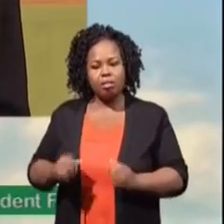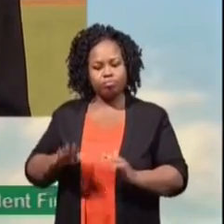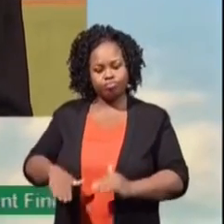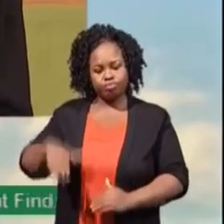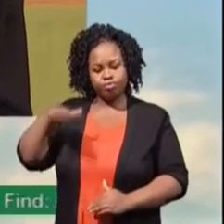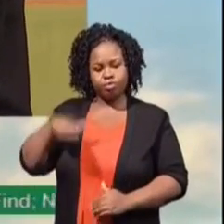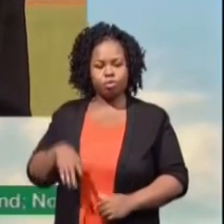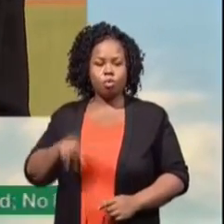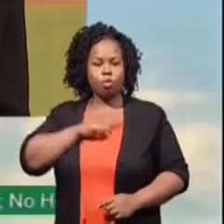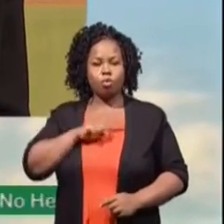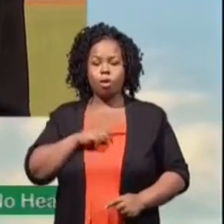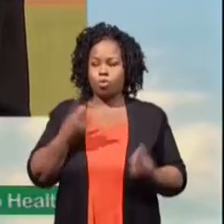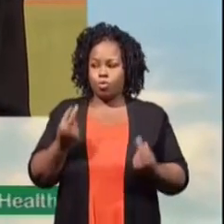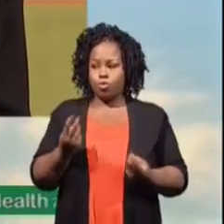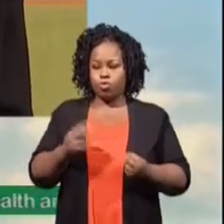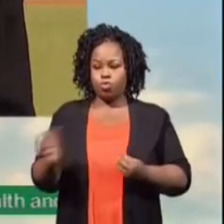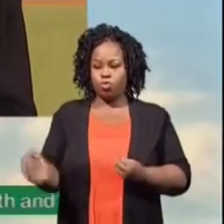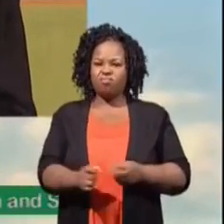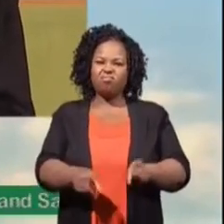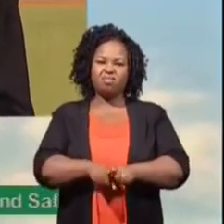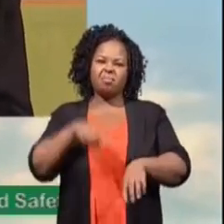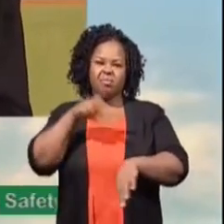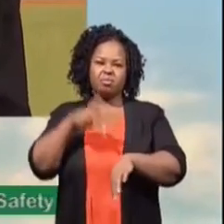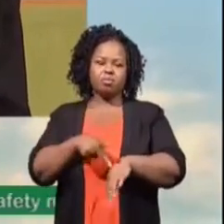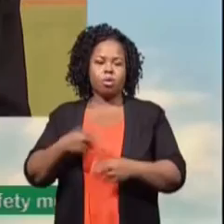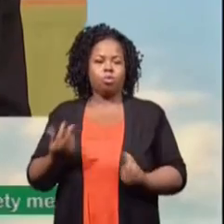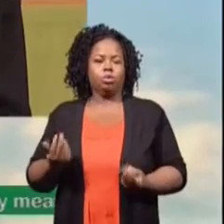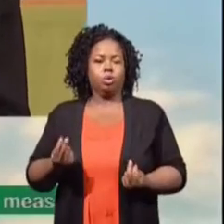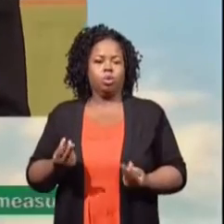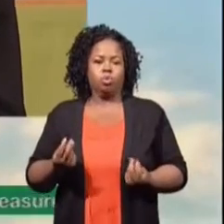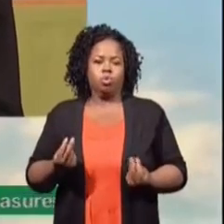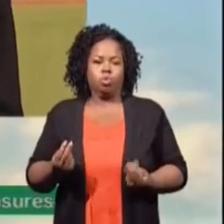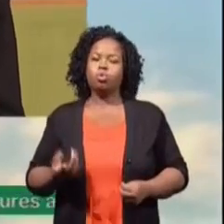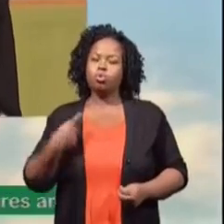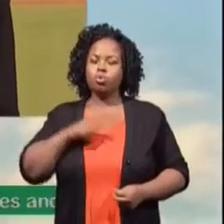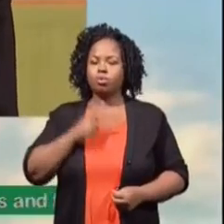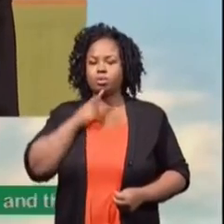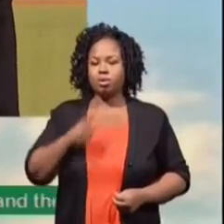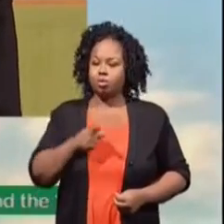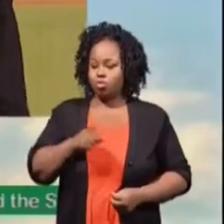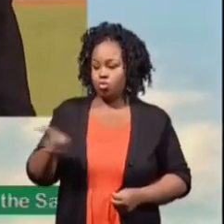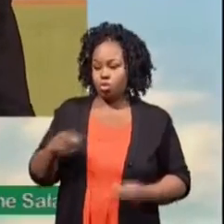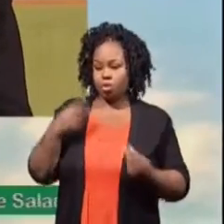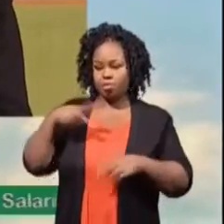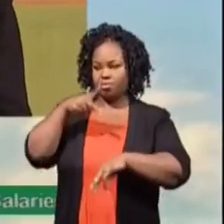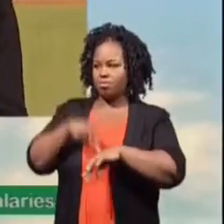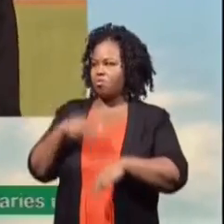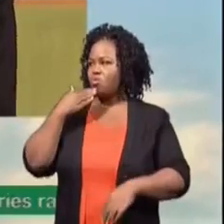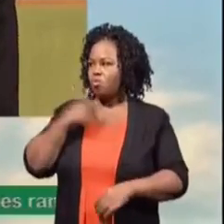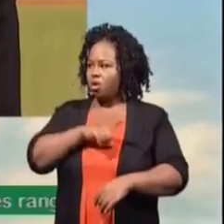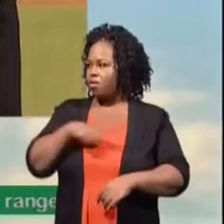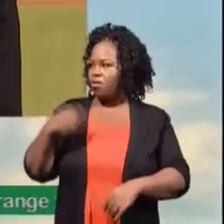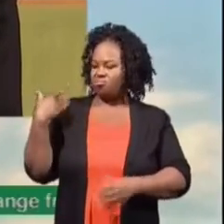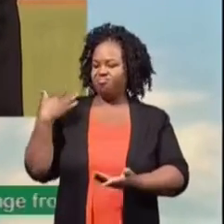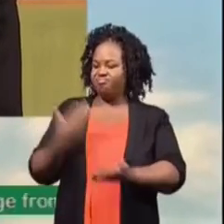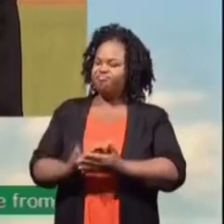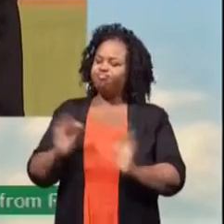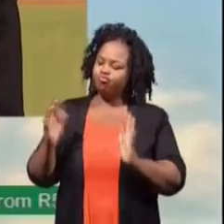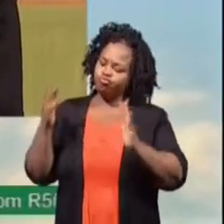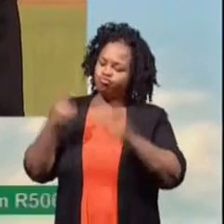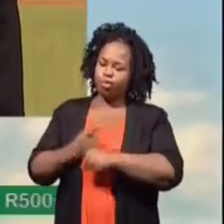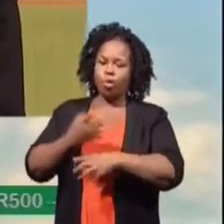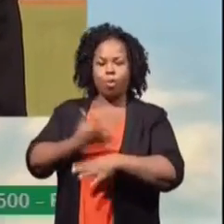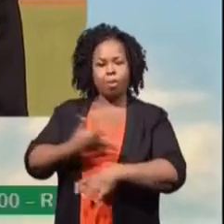as new entrants into the sector njengabo principal abasha ku sector we are saying kubo principal okudala siyababonga umsebenzi